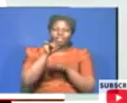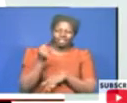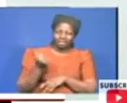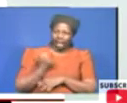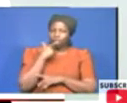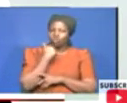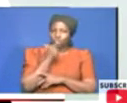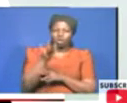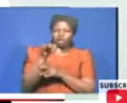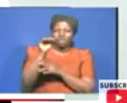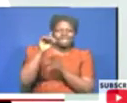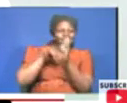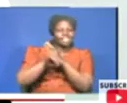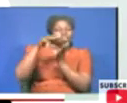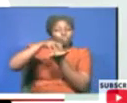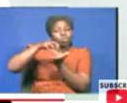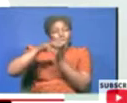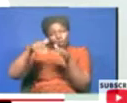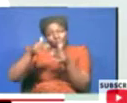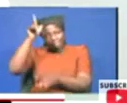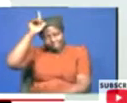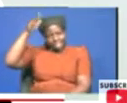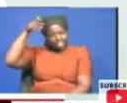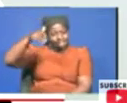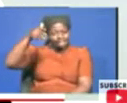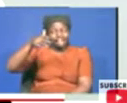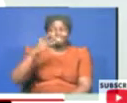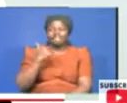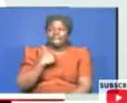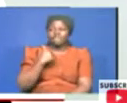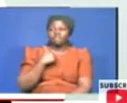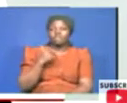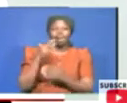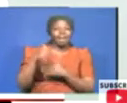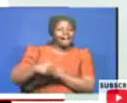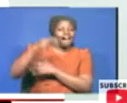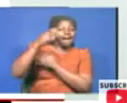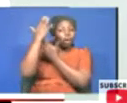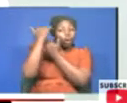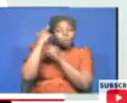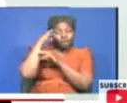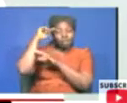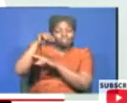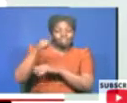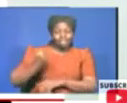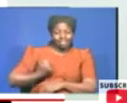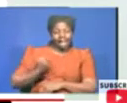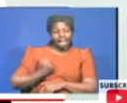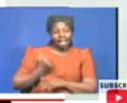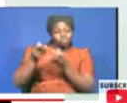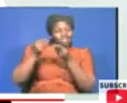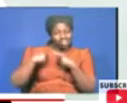in a situation or in a village, they have very high hopes for this girl to receive the